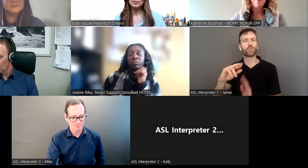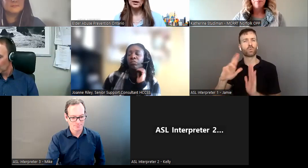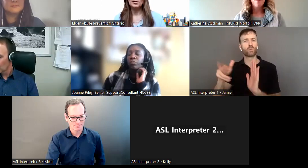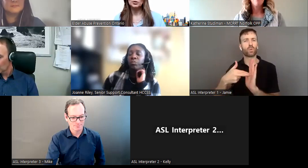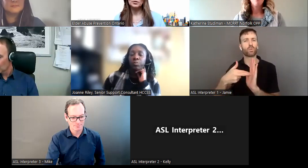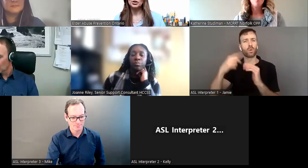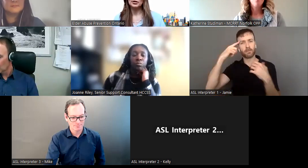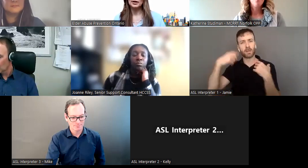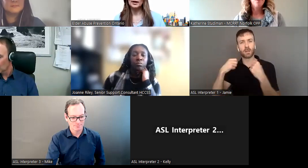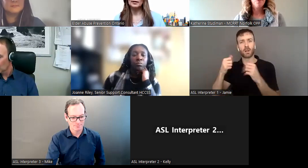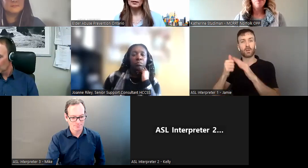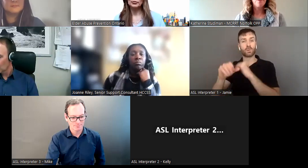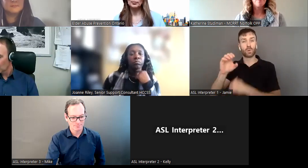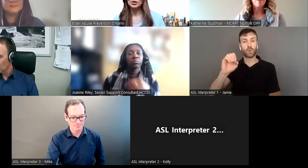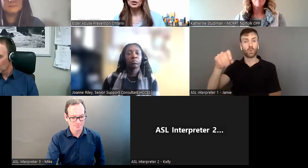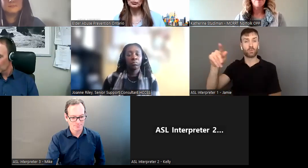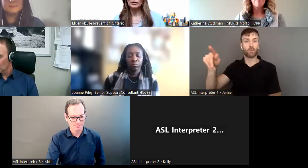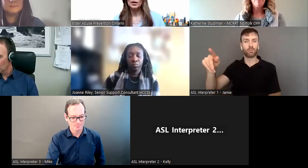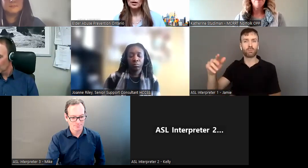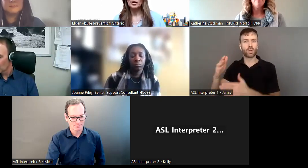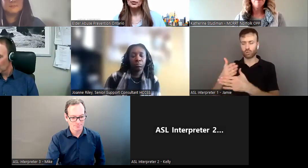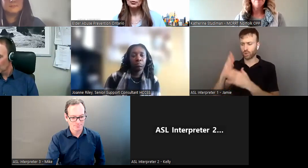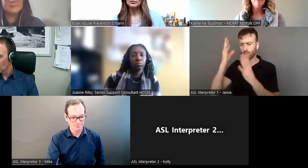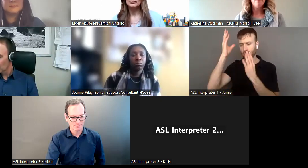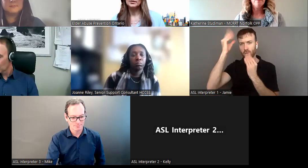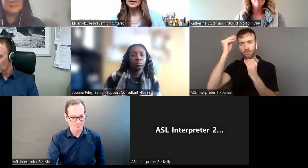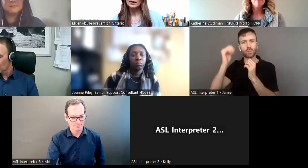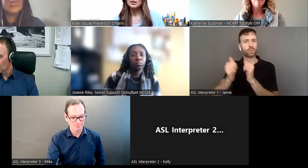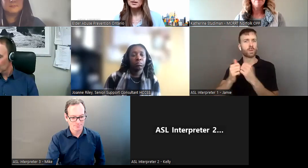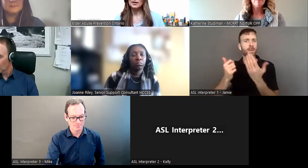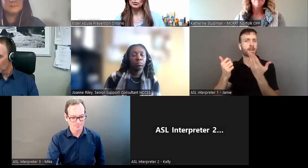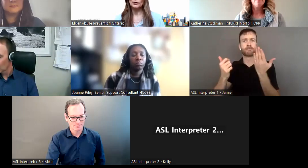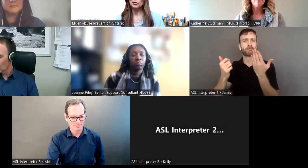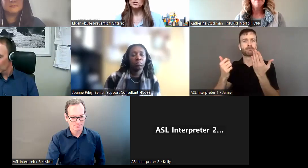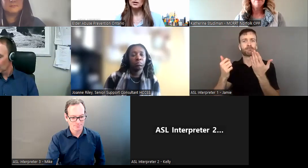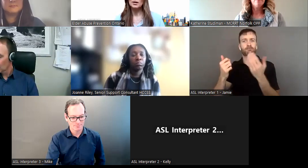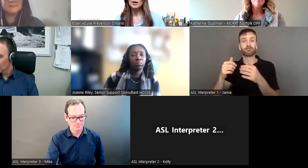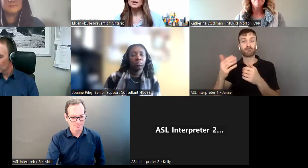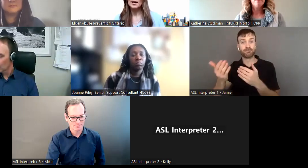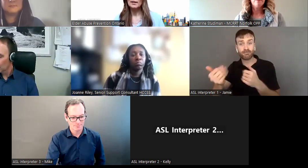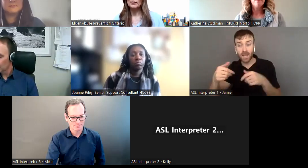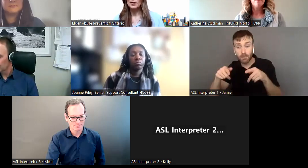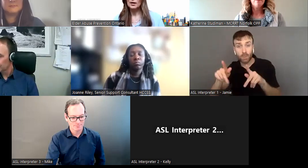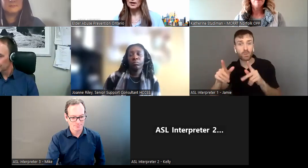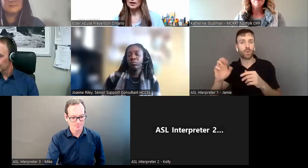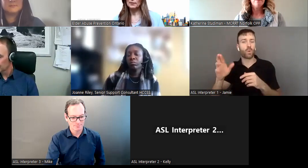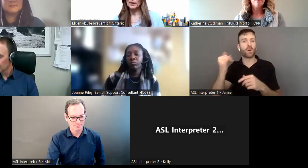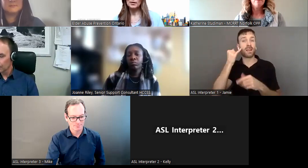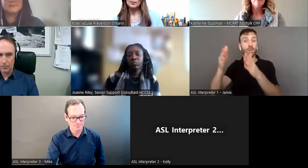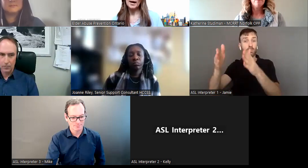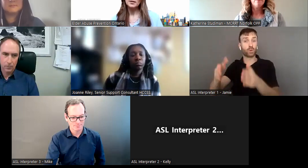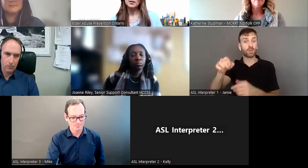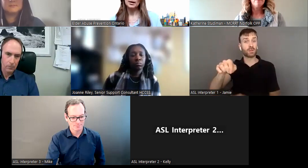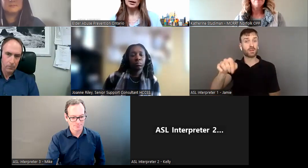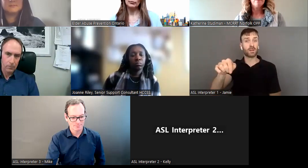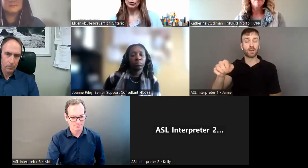and OPP in terms of sharing that information with, getting the consent, or if the person doesn't have maybe